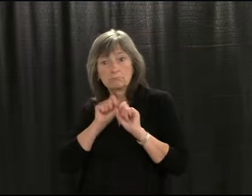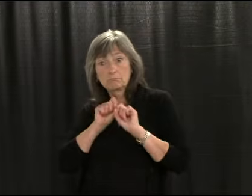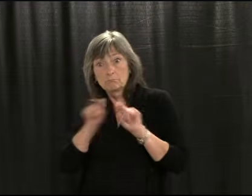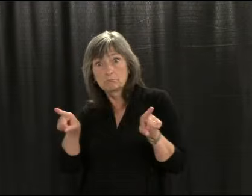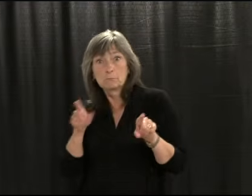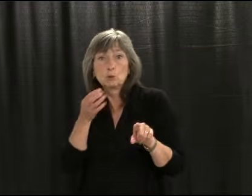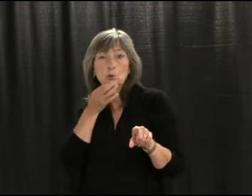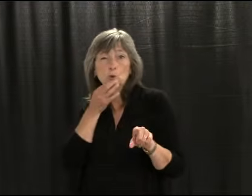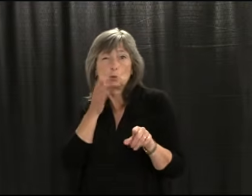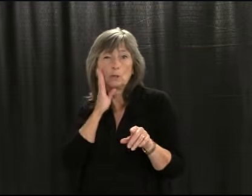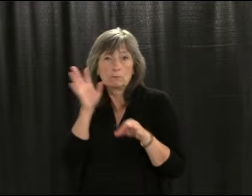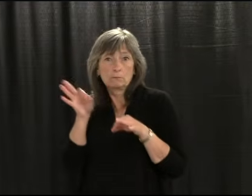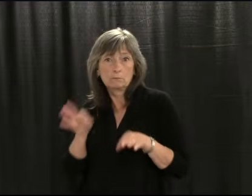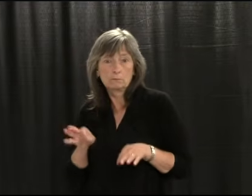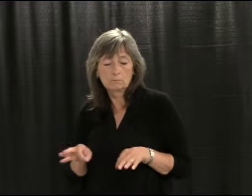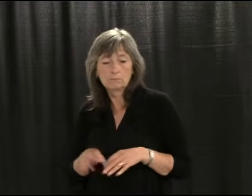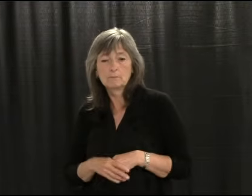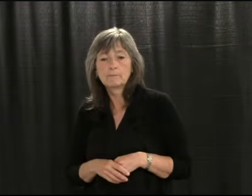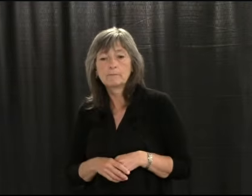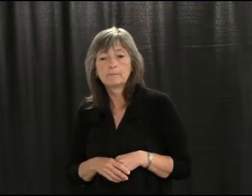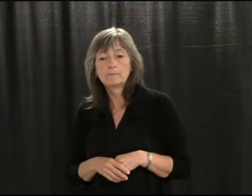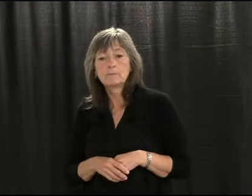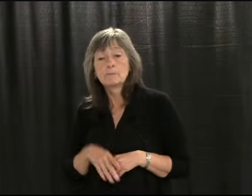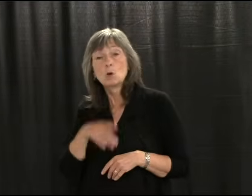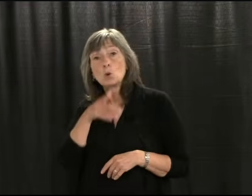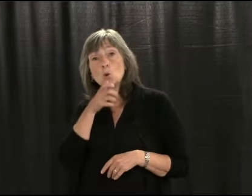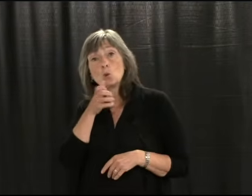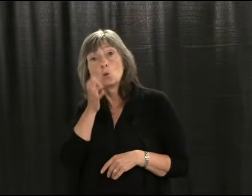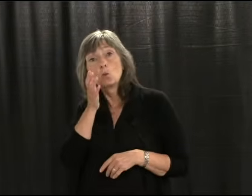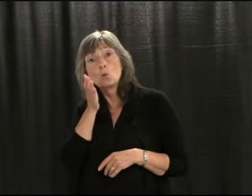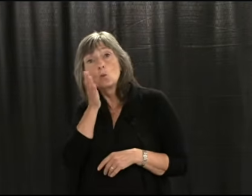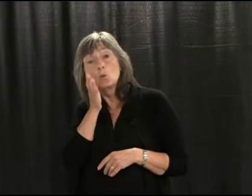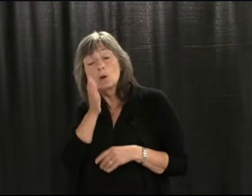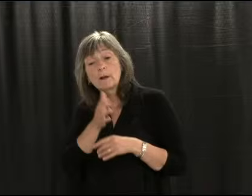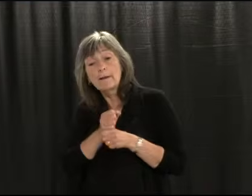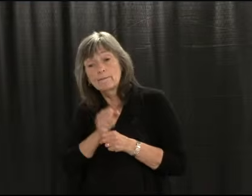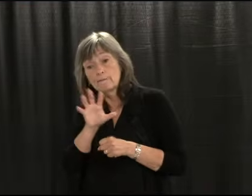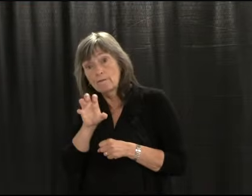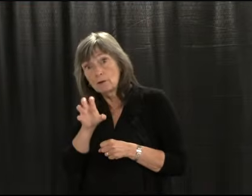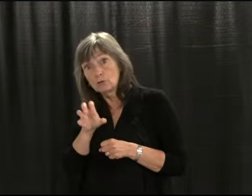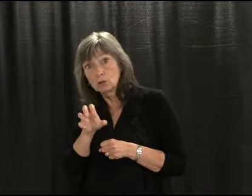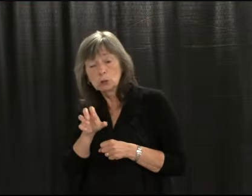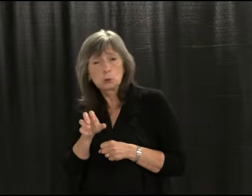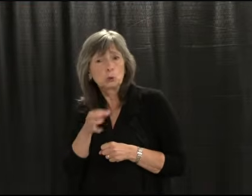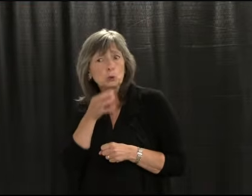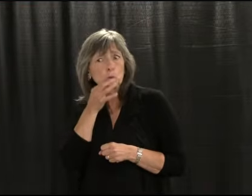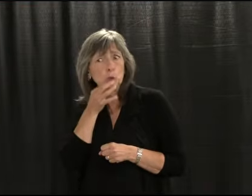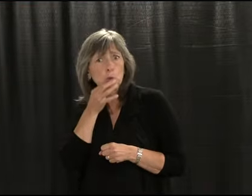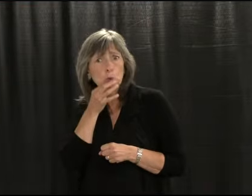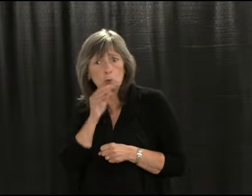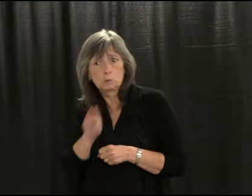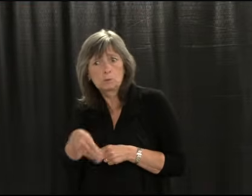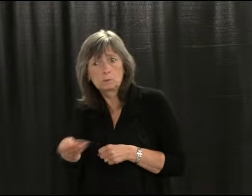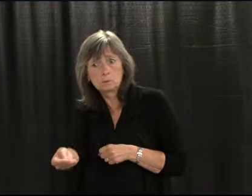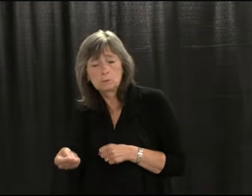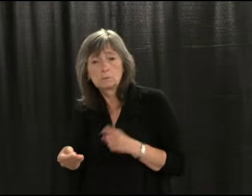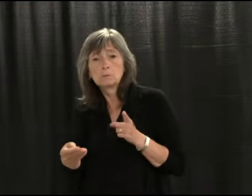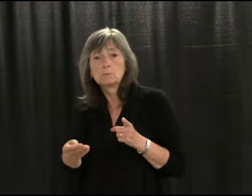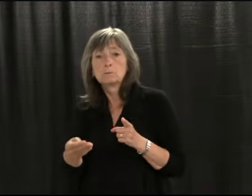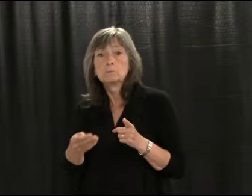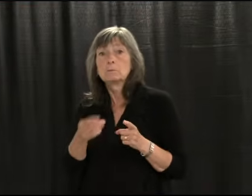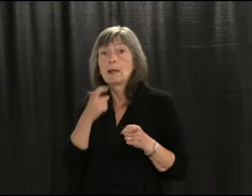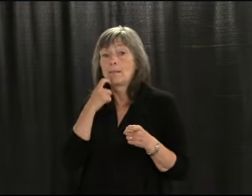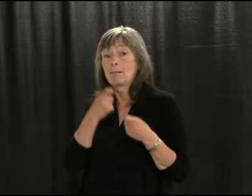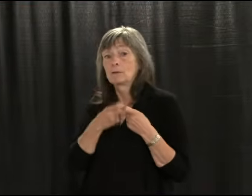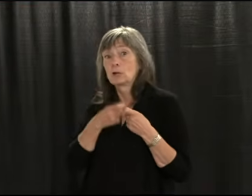shortly. The eligible residents will receive this money as soon as possible, and it will be either electronic